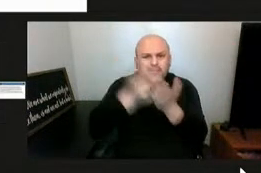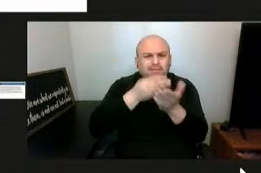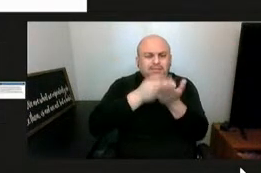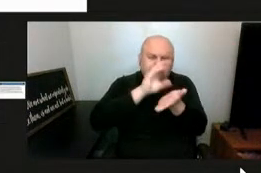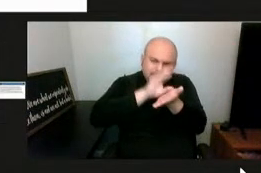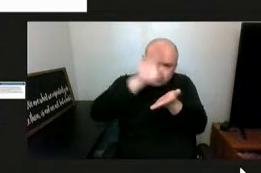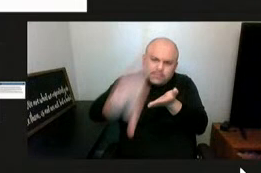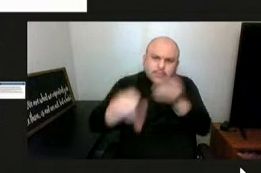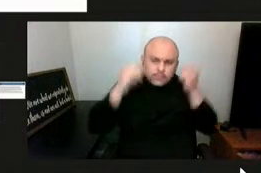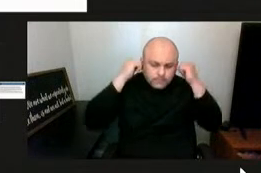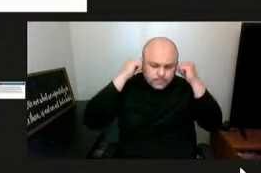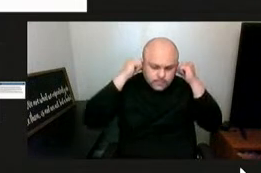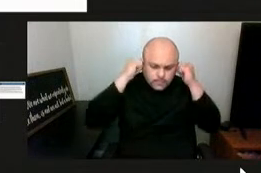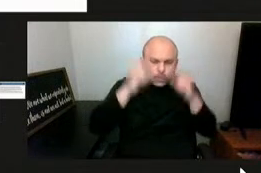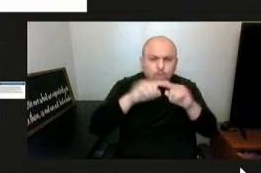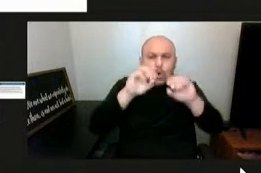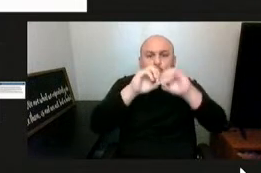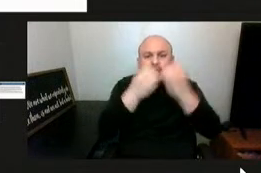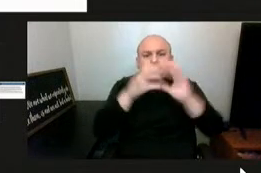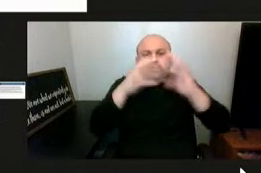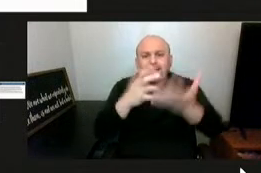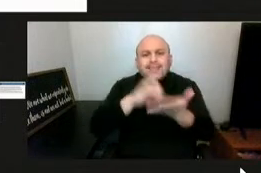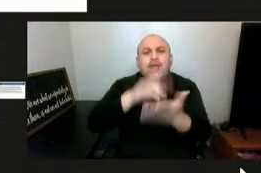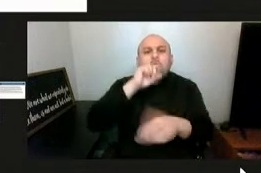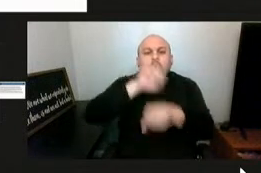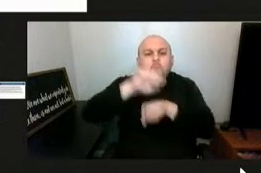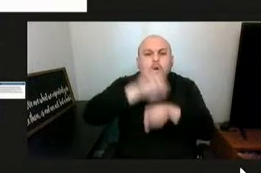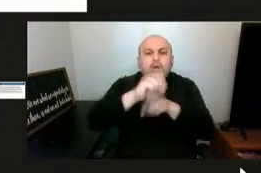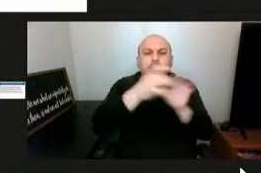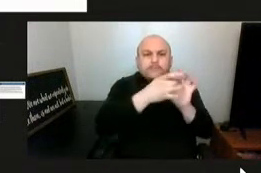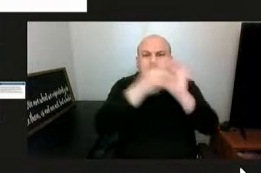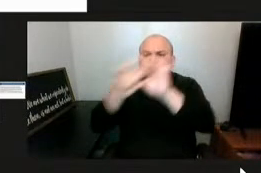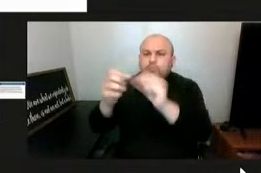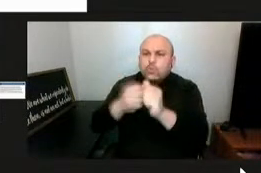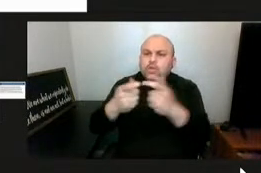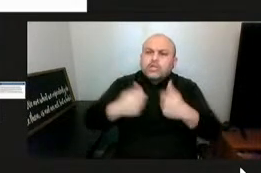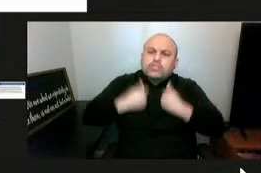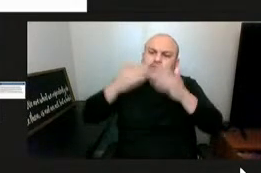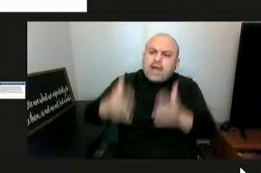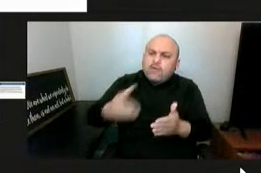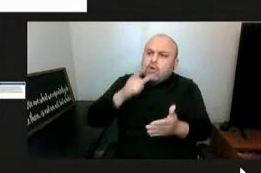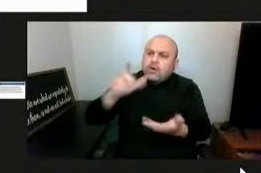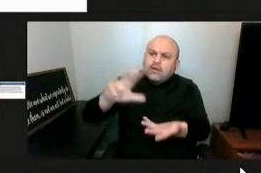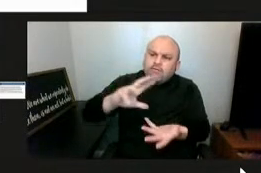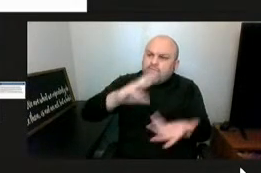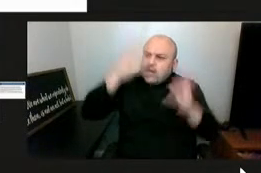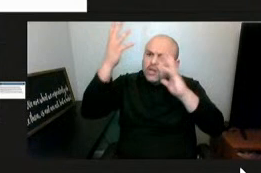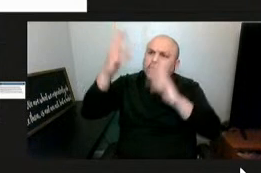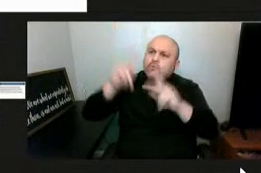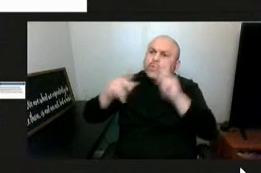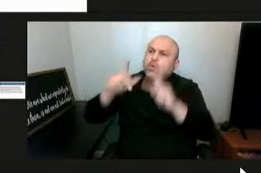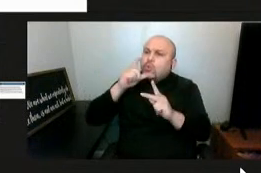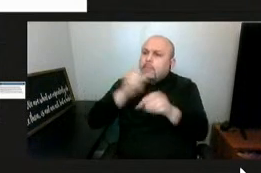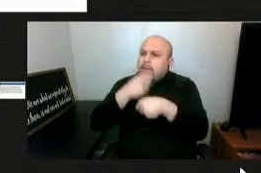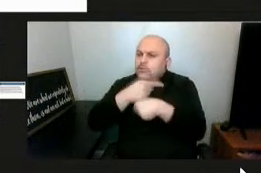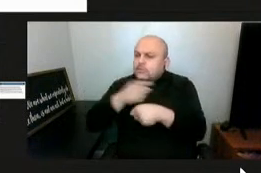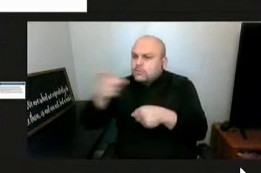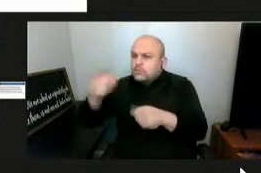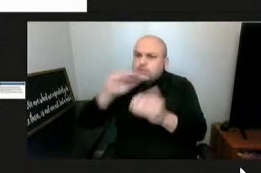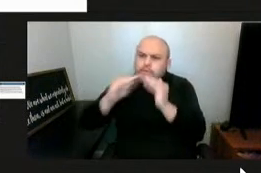to organizations that work directly with survivors of violence and groups that create community-driven